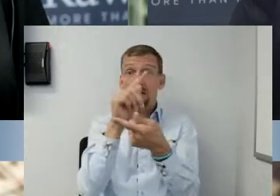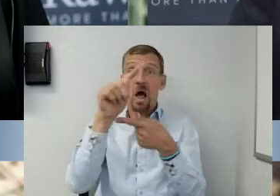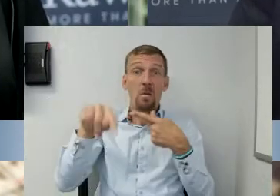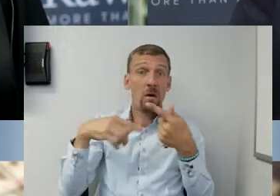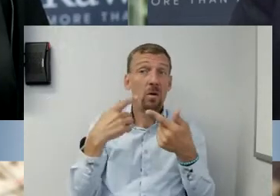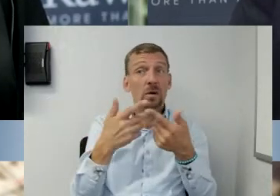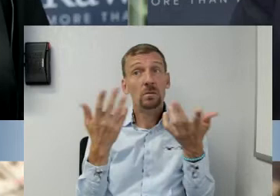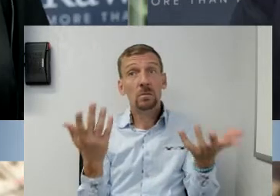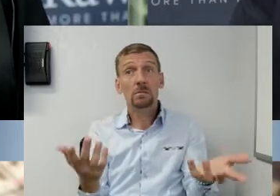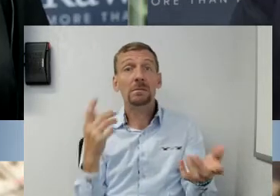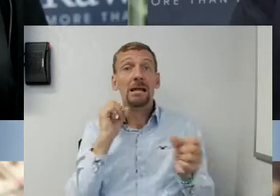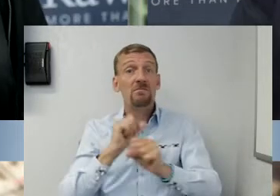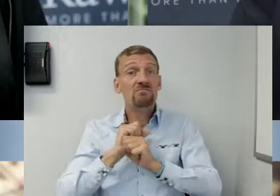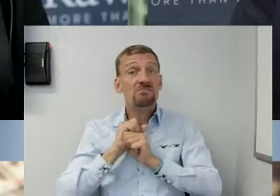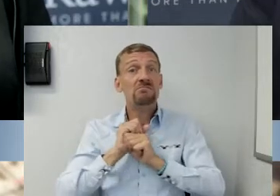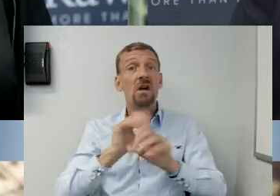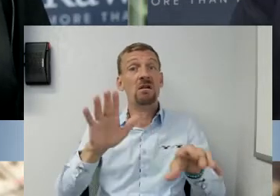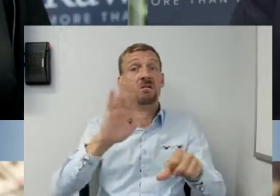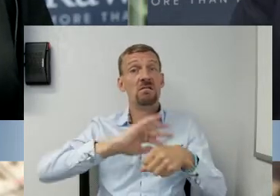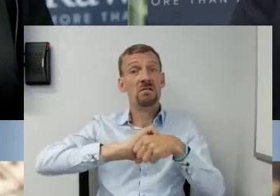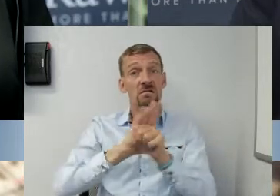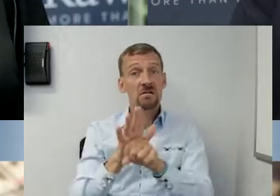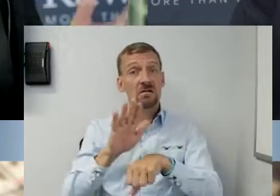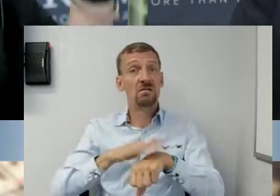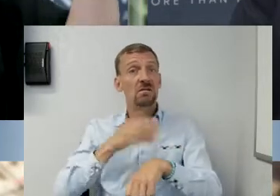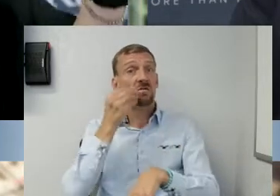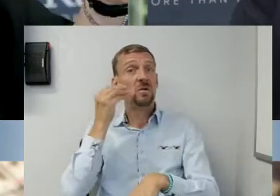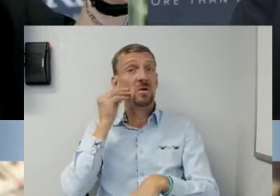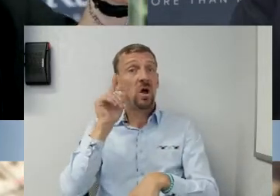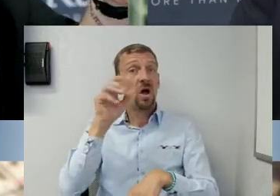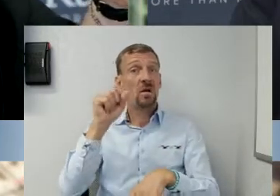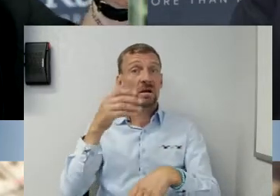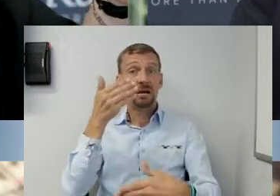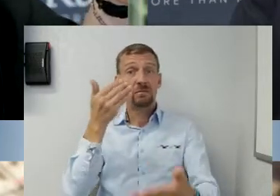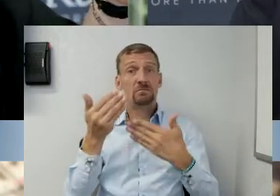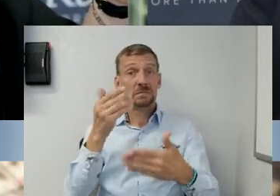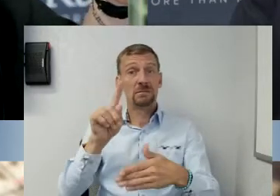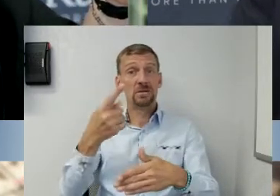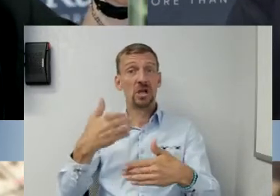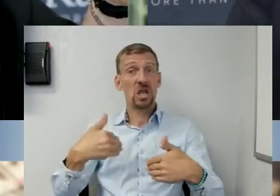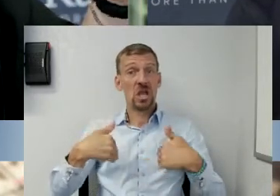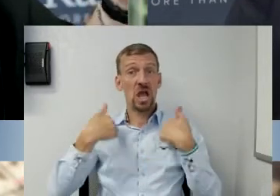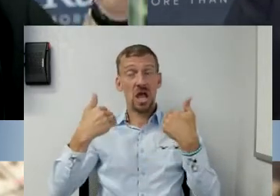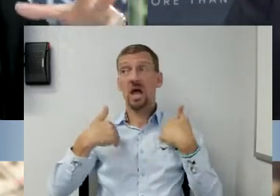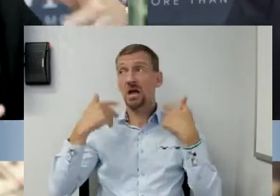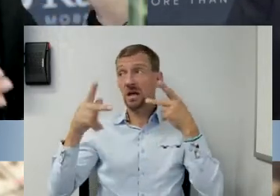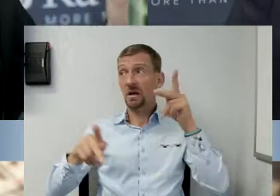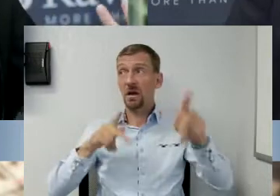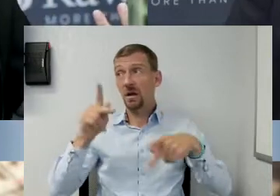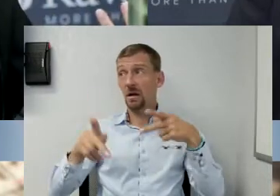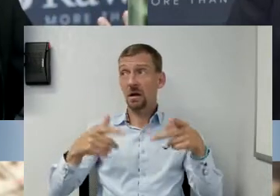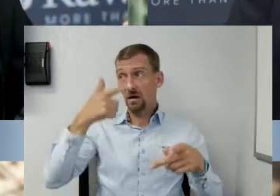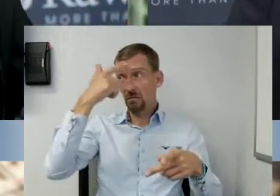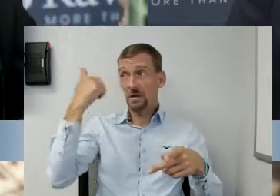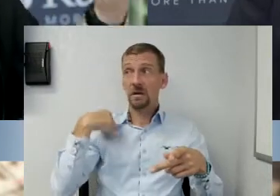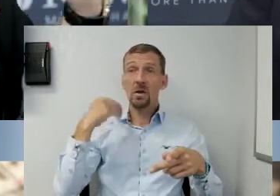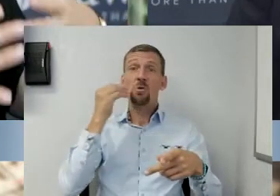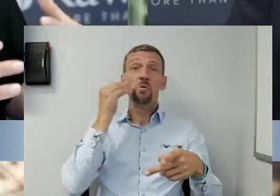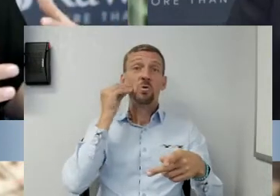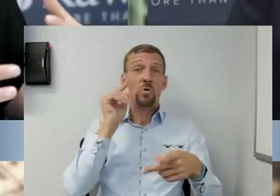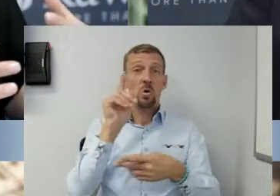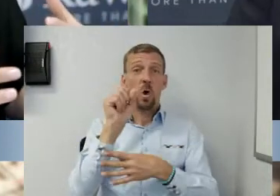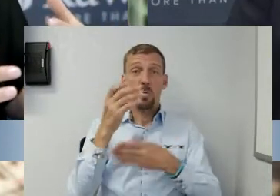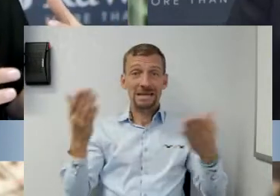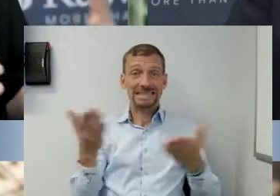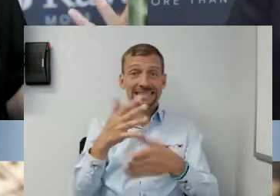having outbreaks among the homeless. And it could be the younger population too, because a lot of our homeless in this area seem